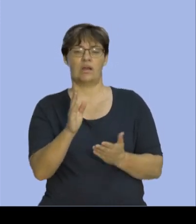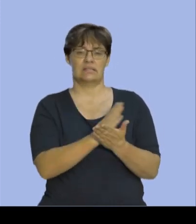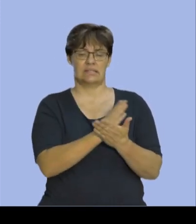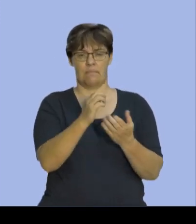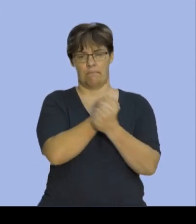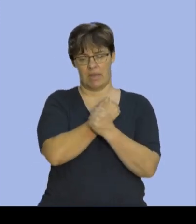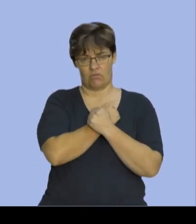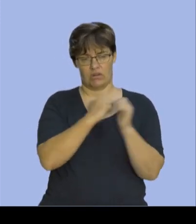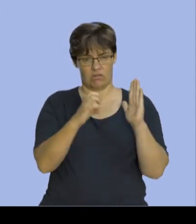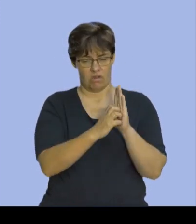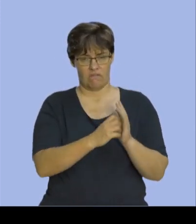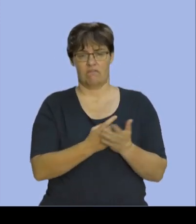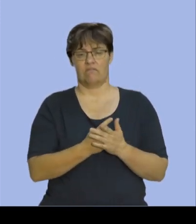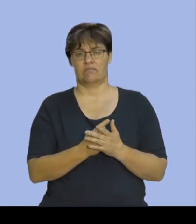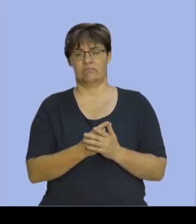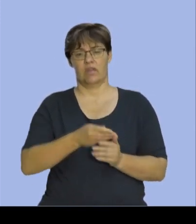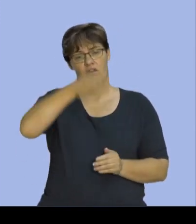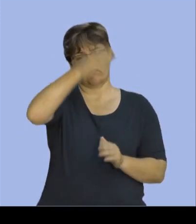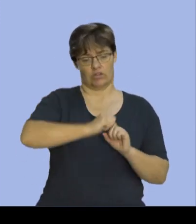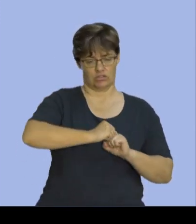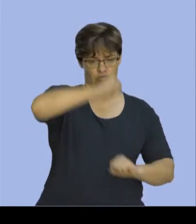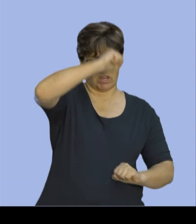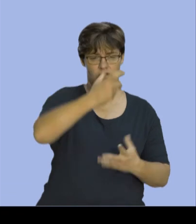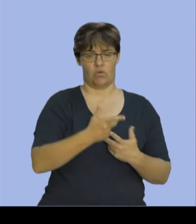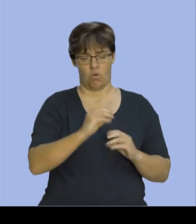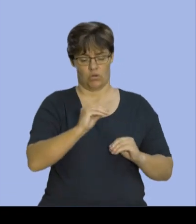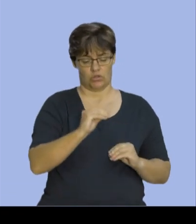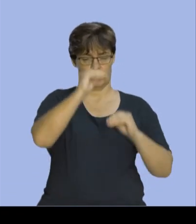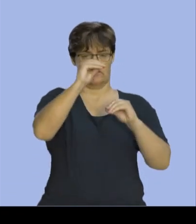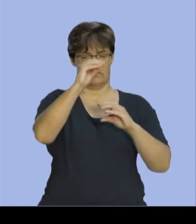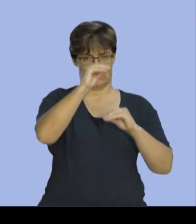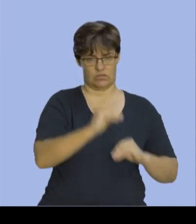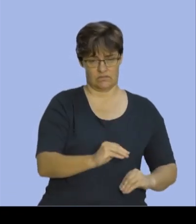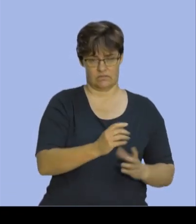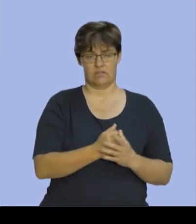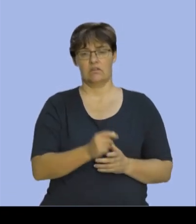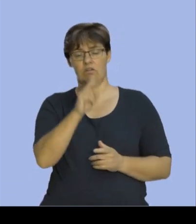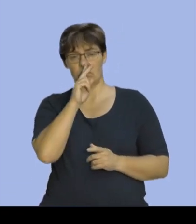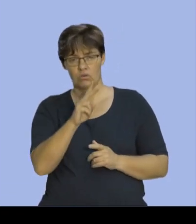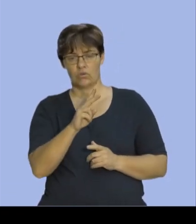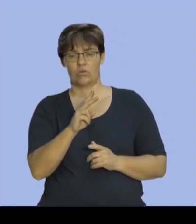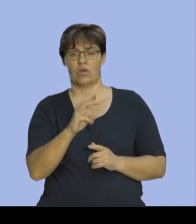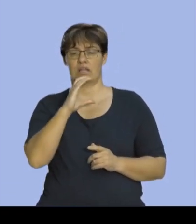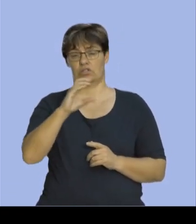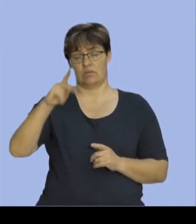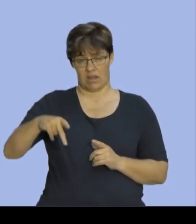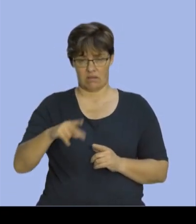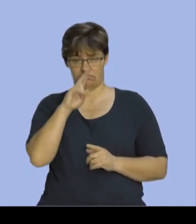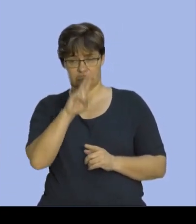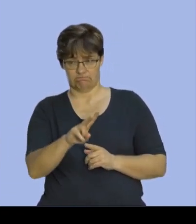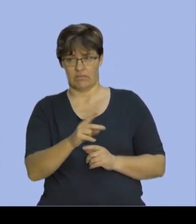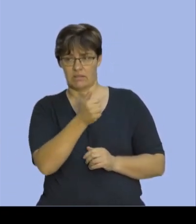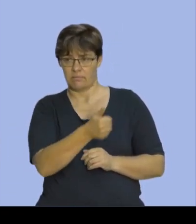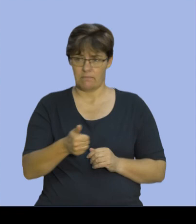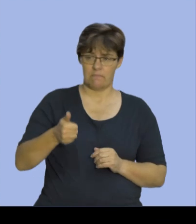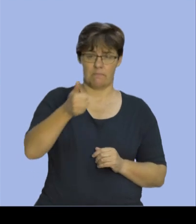graphs, a vertical stretch and a vertical shift. We looked at the concept of a Cartesian plane, which was the main thing that